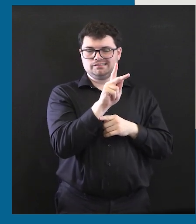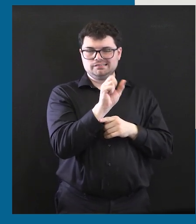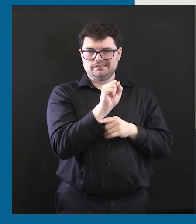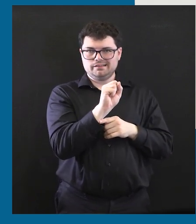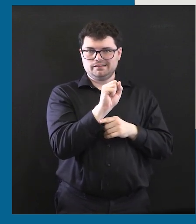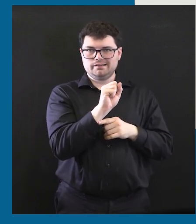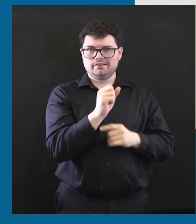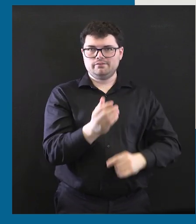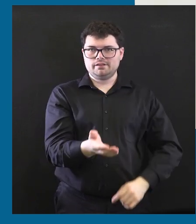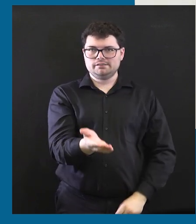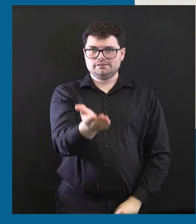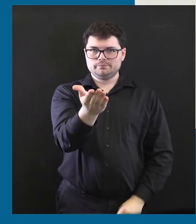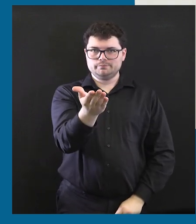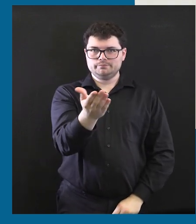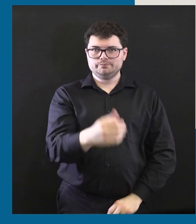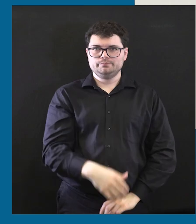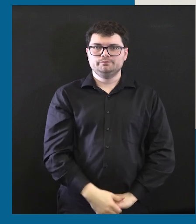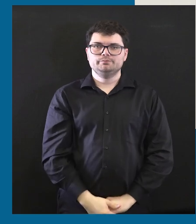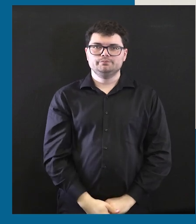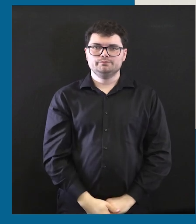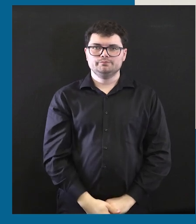the title.